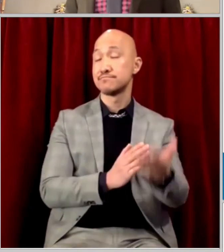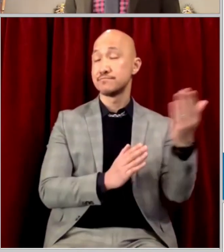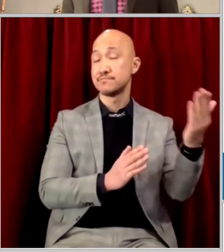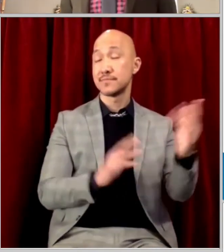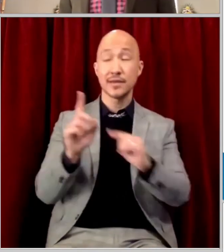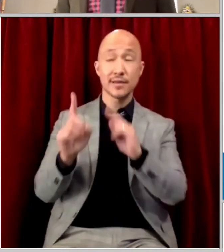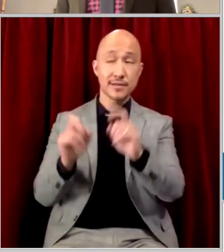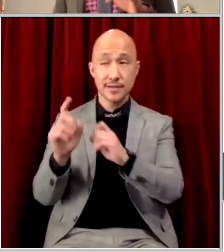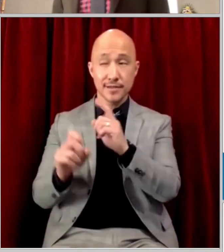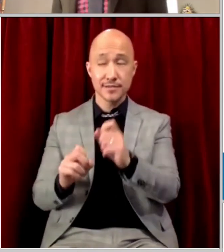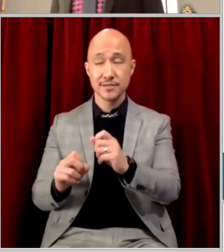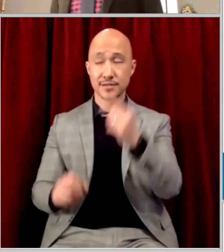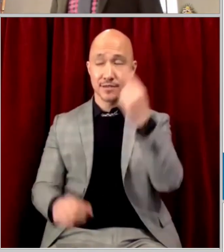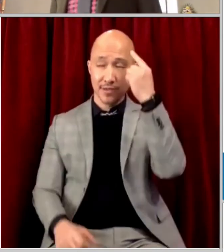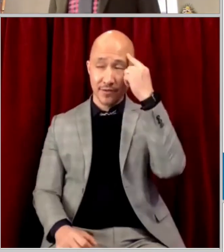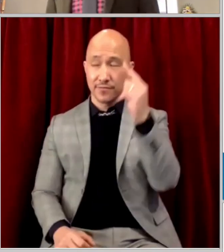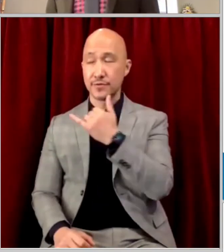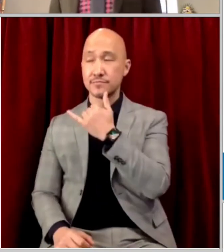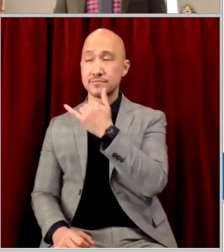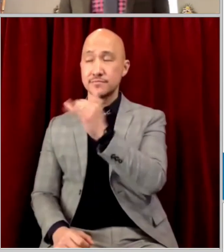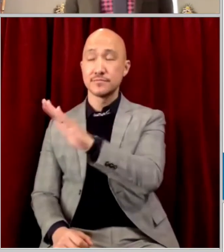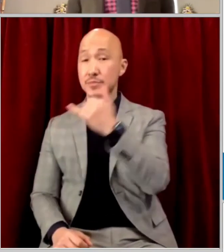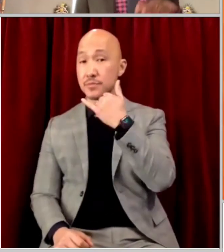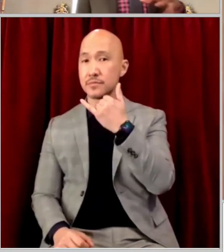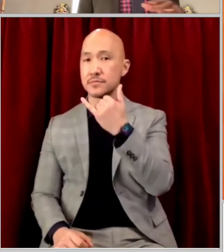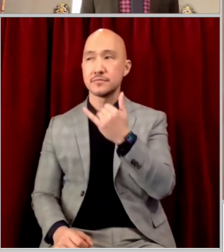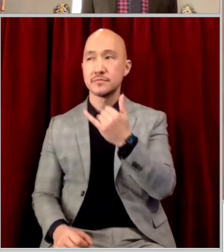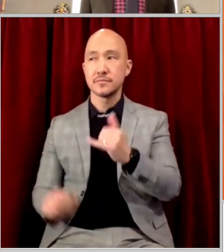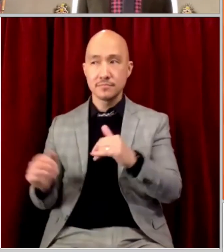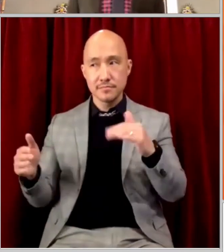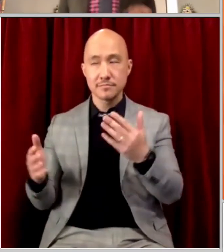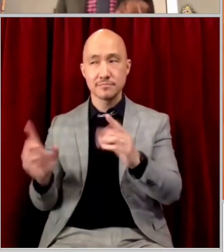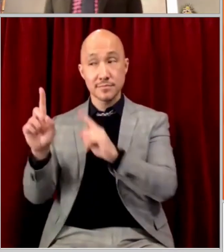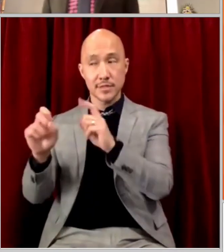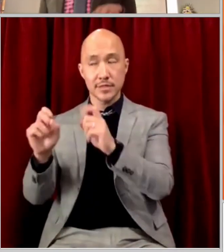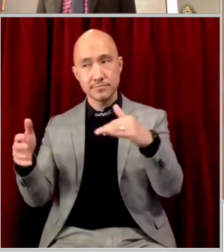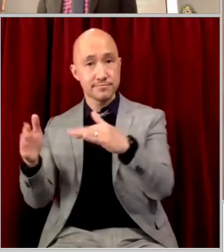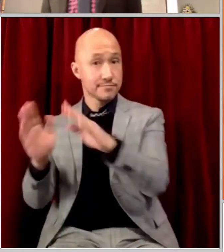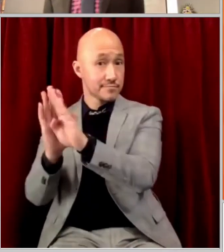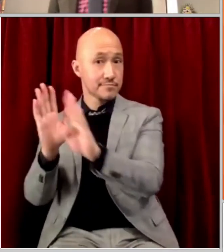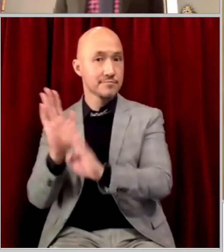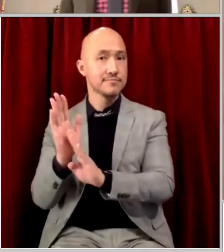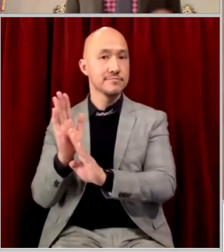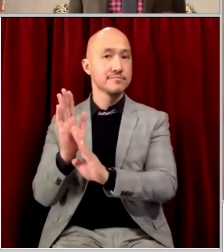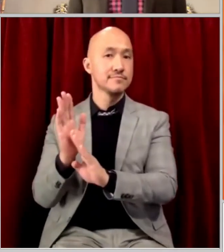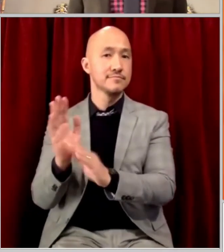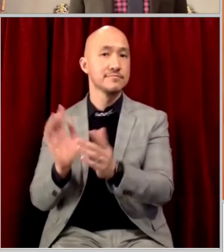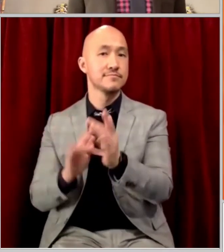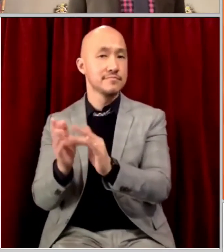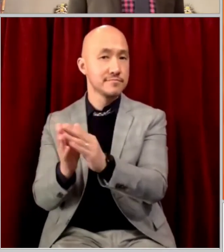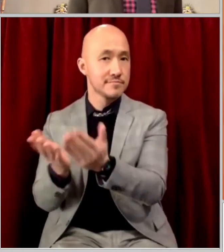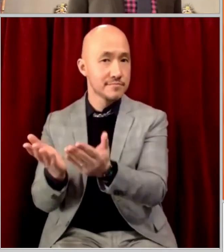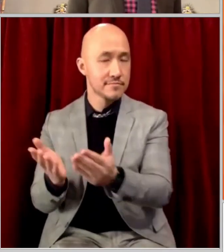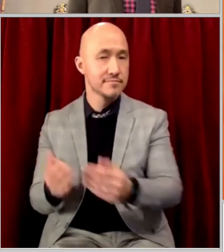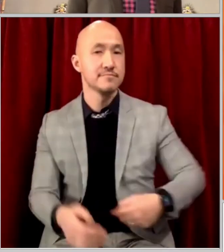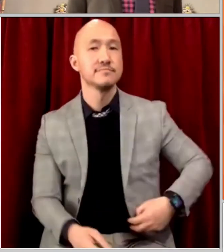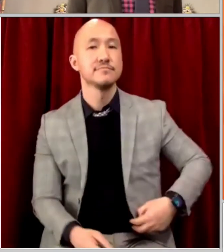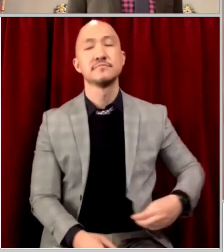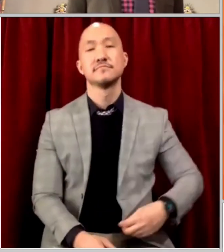That's how you shine your light. That's how you're the salt of the earth. And what we need to decide to do right now, everybody in this